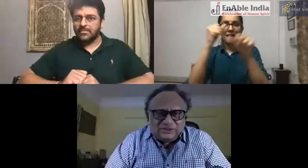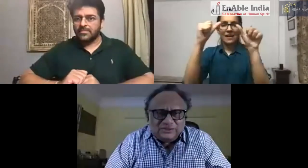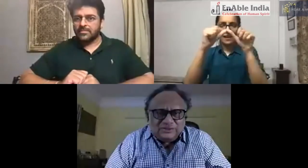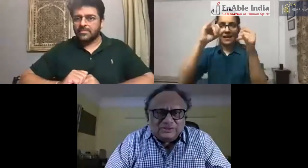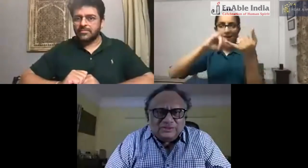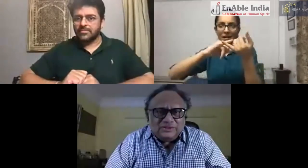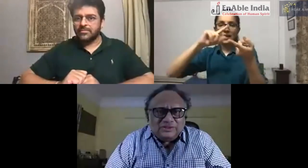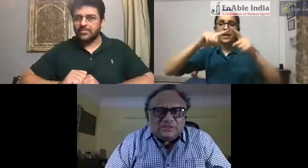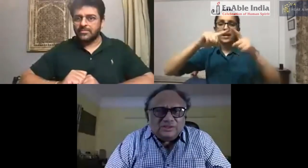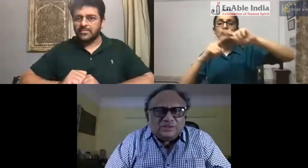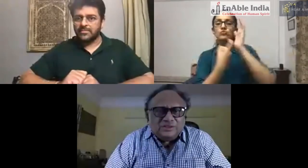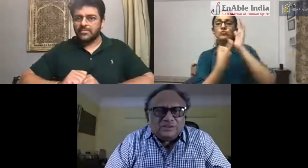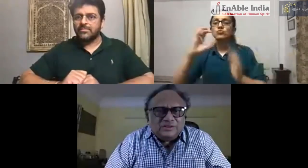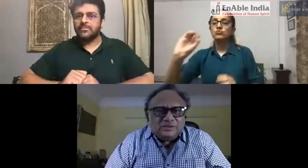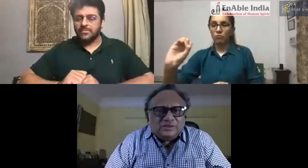gastroenterologist